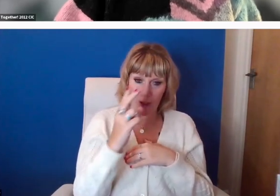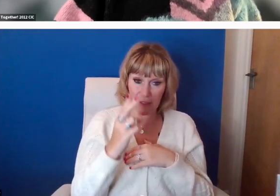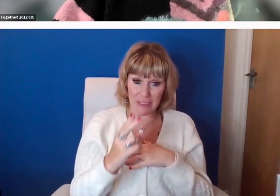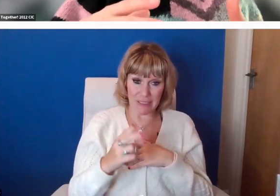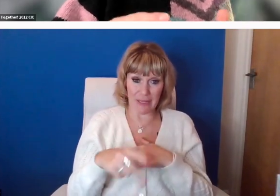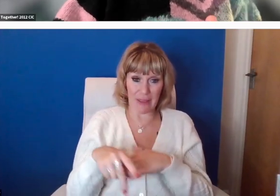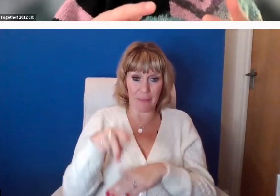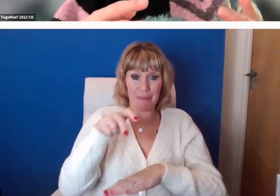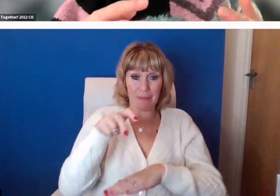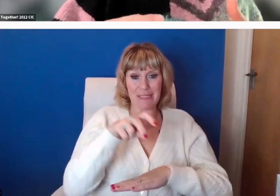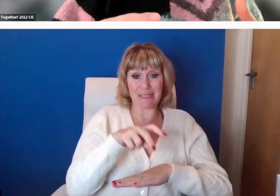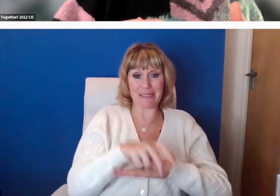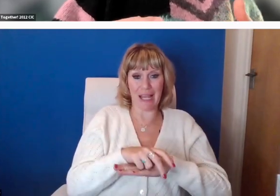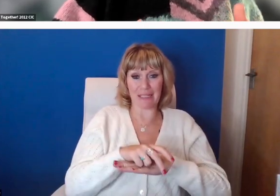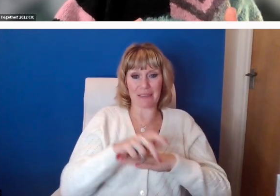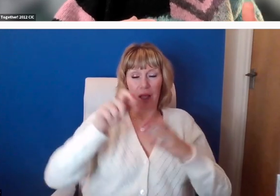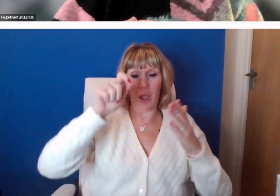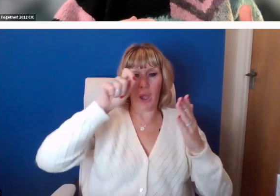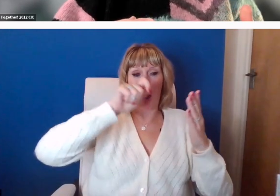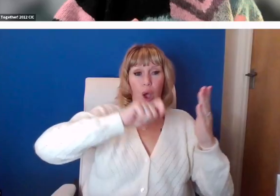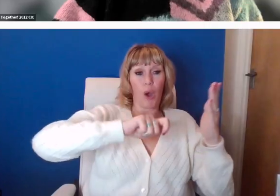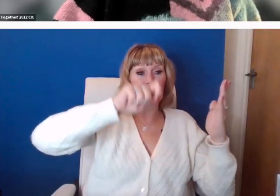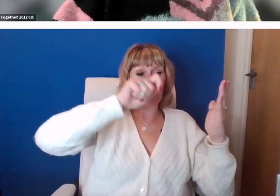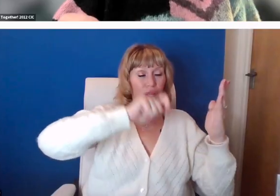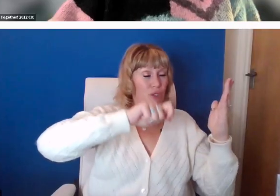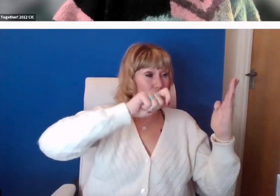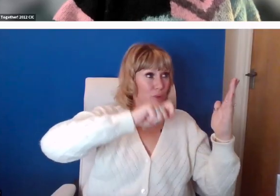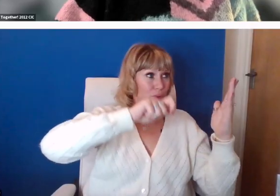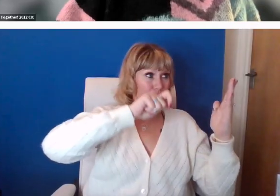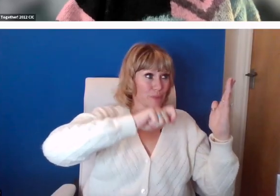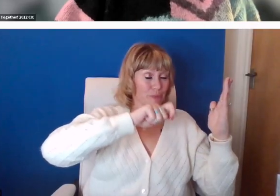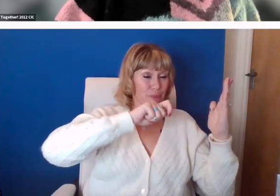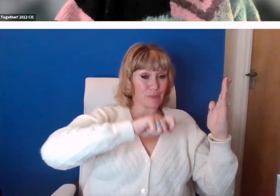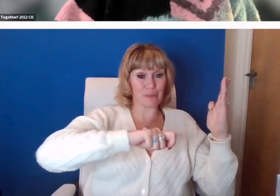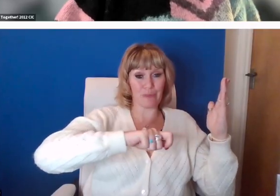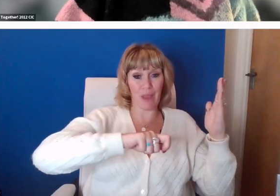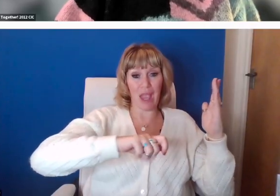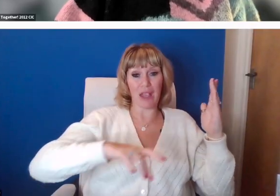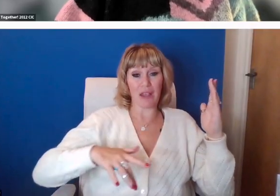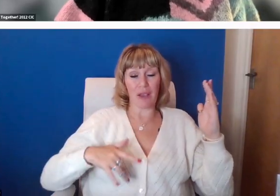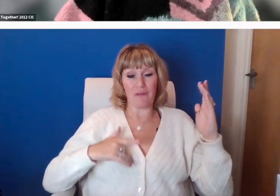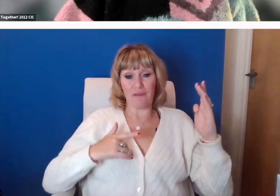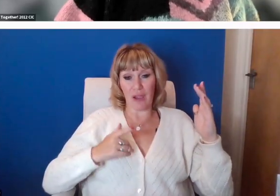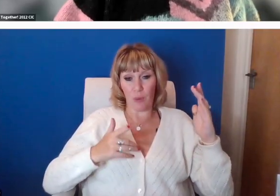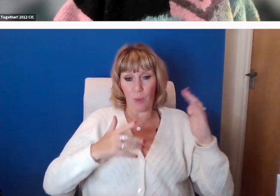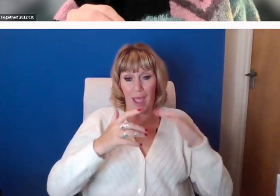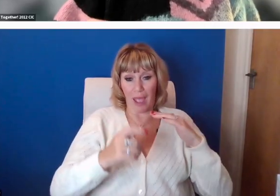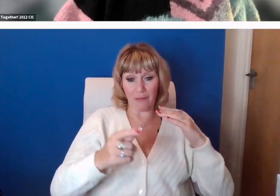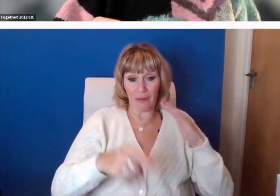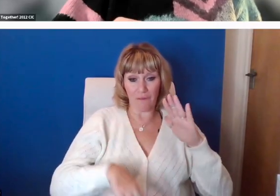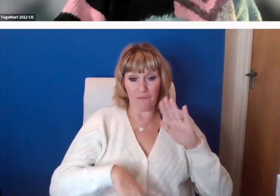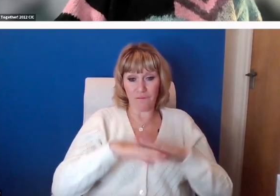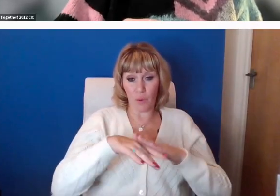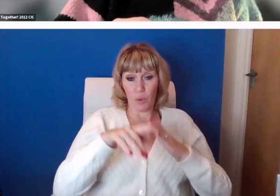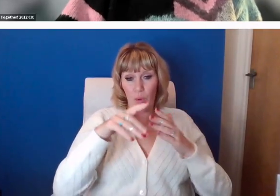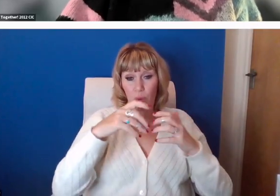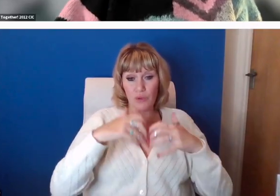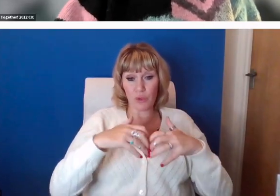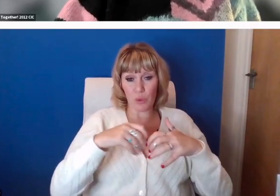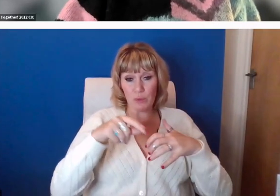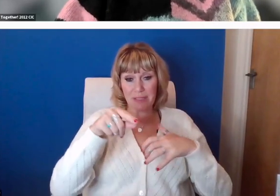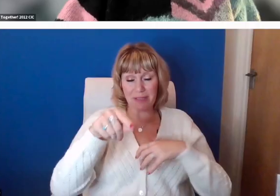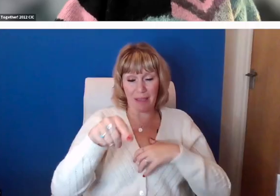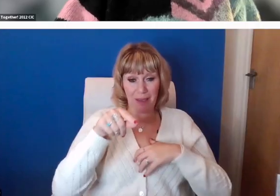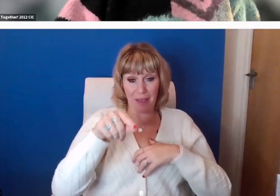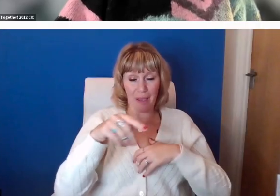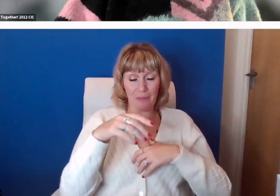their easel holding the tools of their craft. So you have all of the tools of the craft there, and you still have, and you have